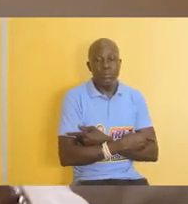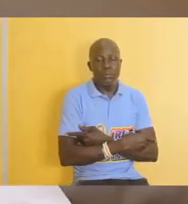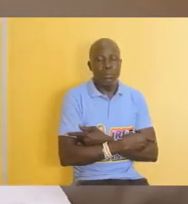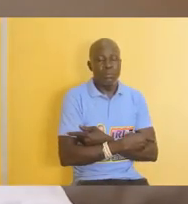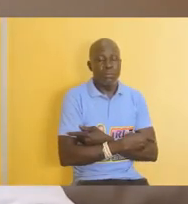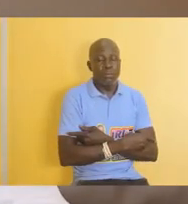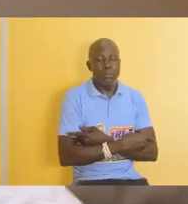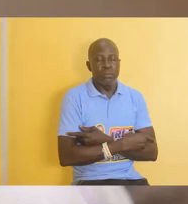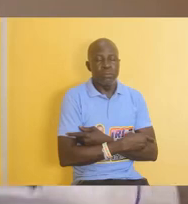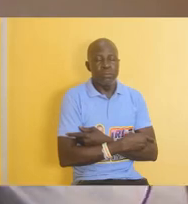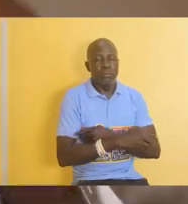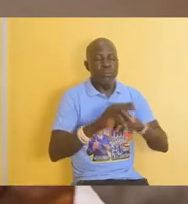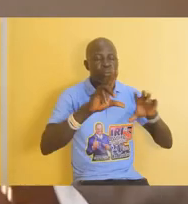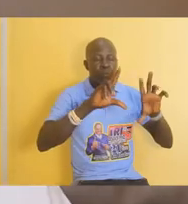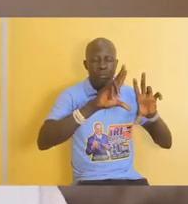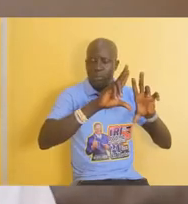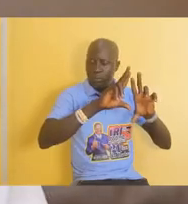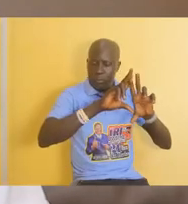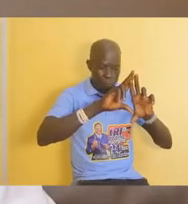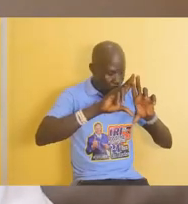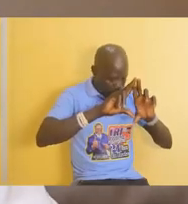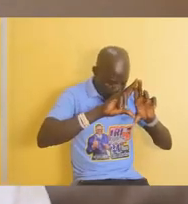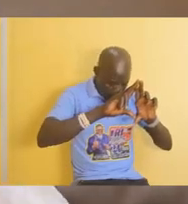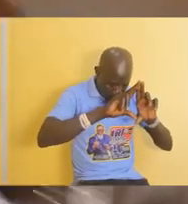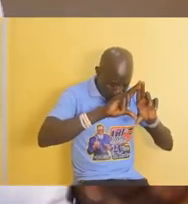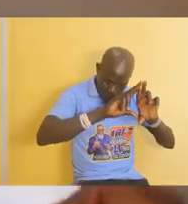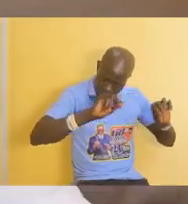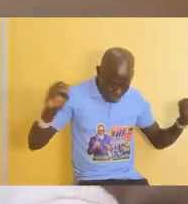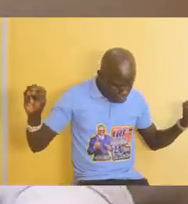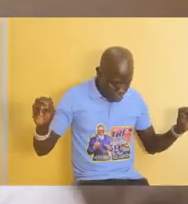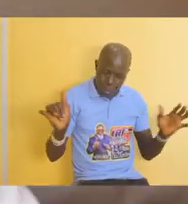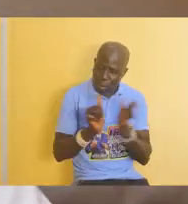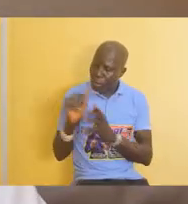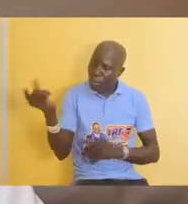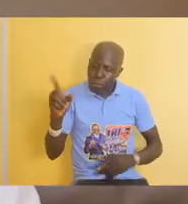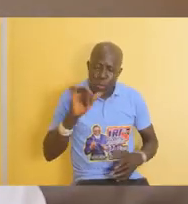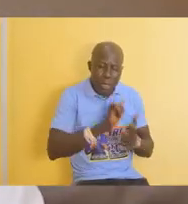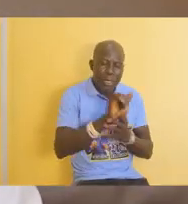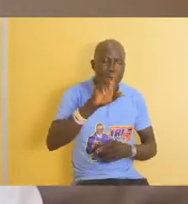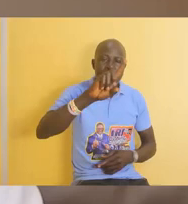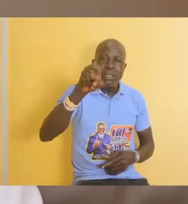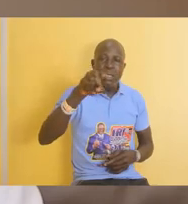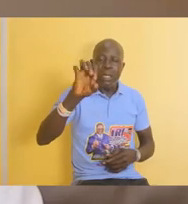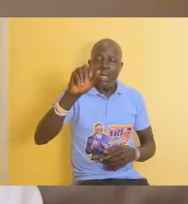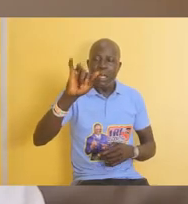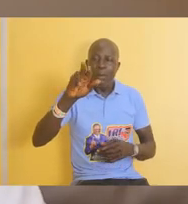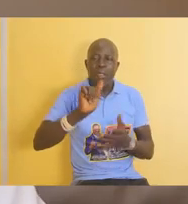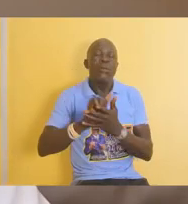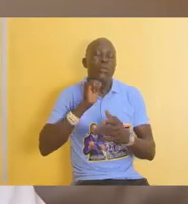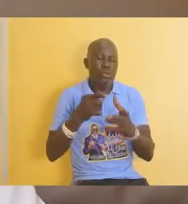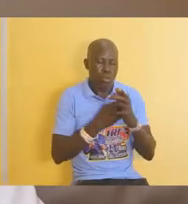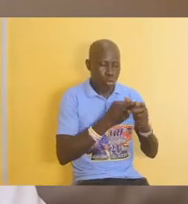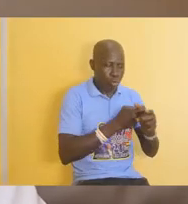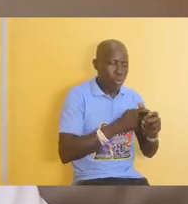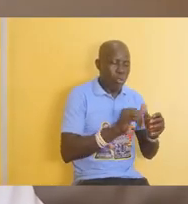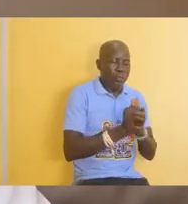Kosibiti Sadrak Mesa at a Abednego. There was nowhere where Shadrach, Meshach, and Abednego were ransomed. What